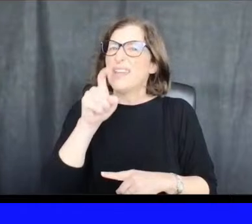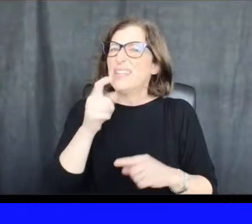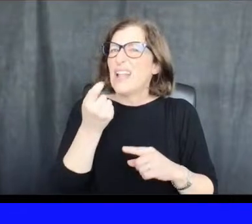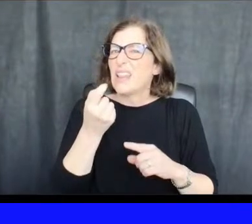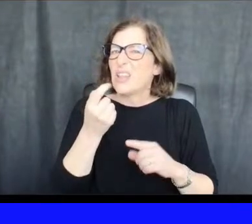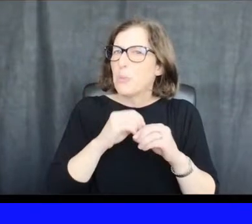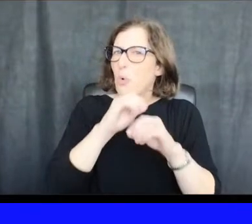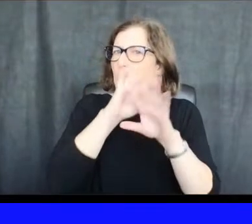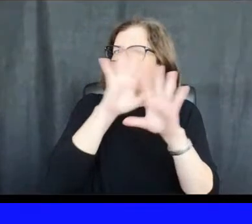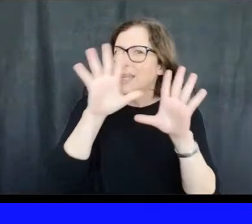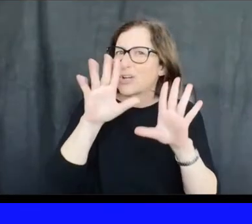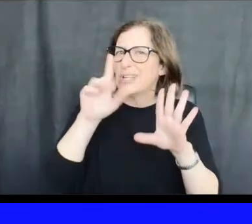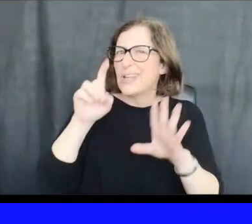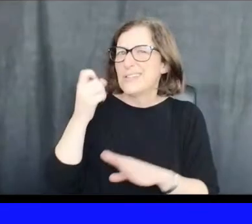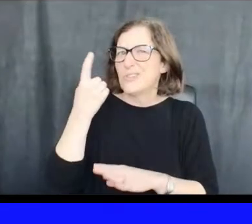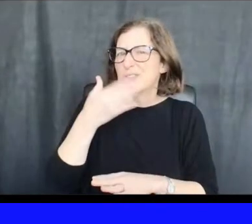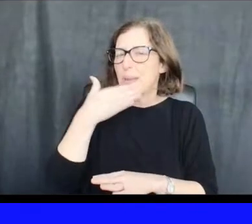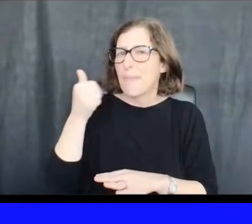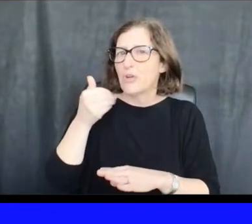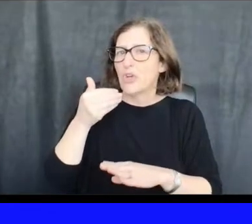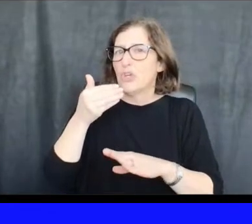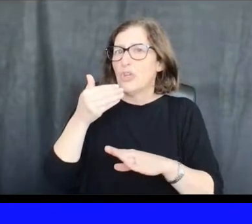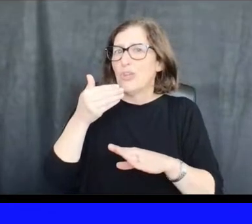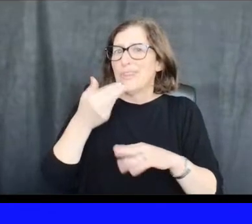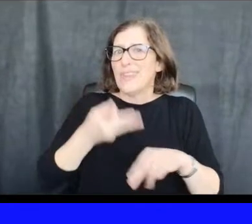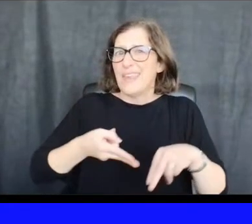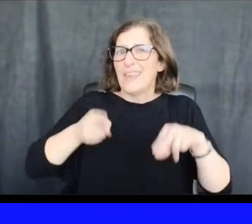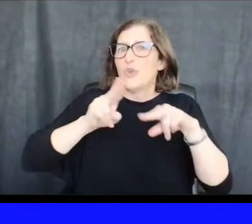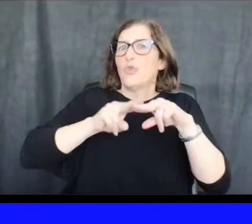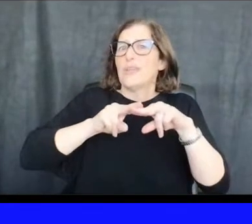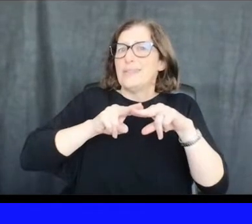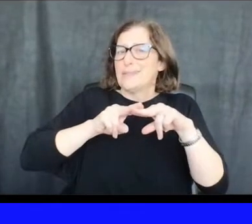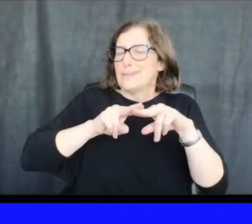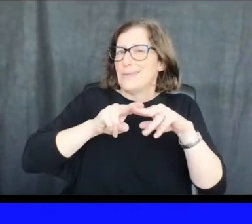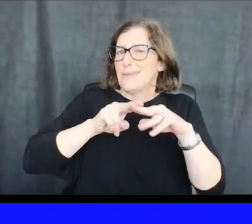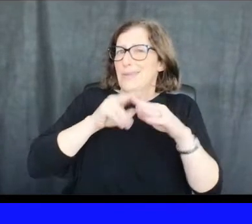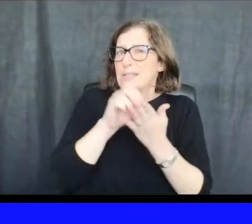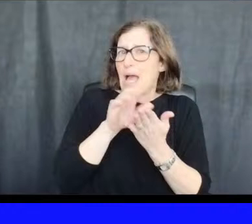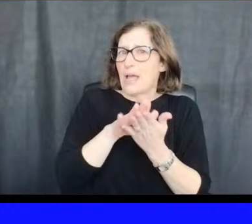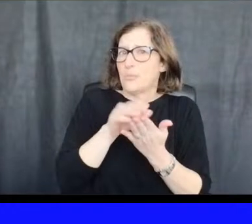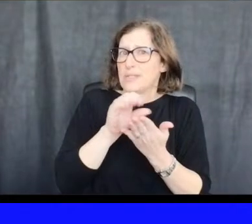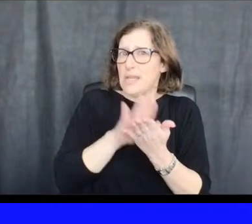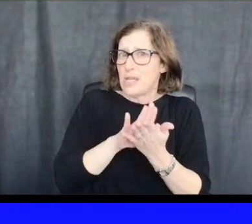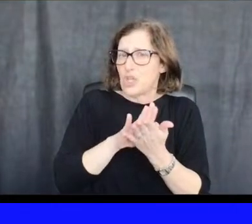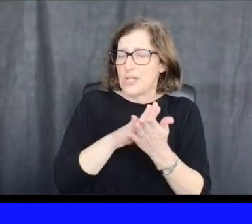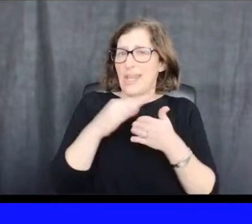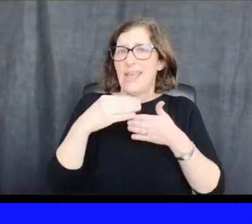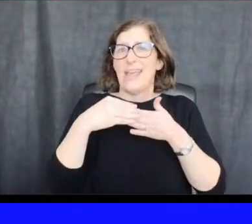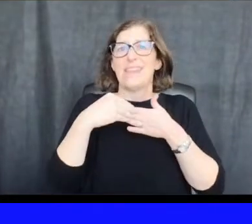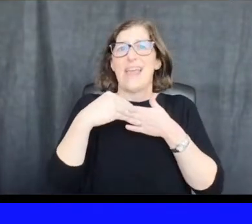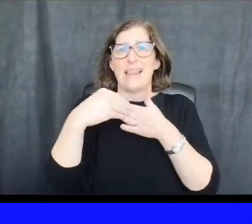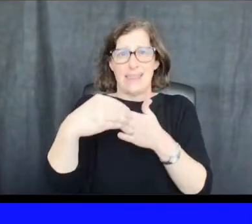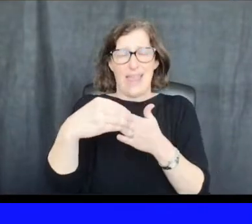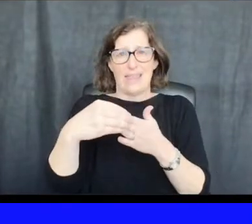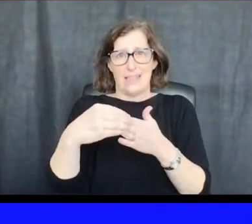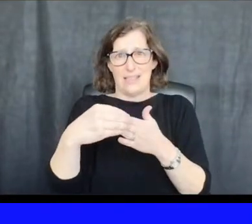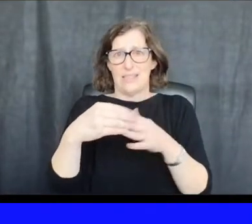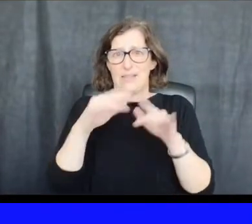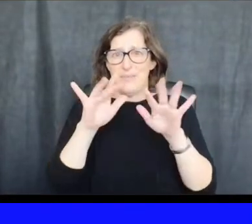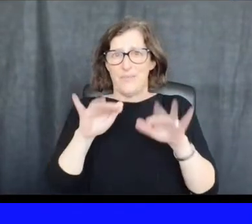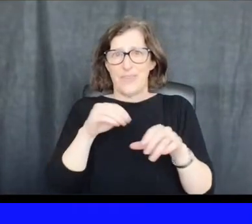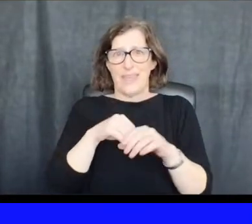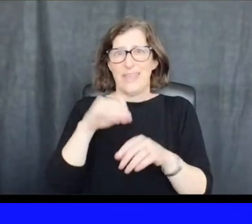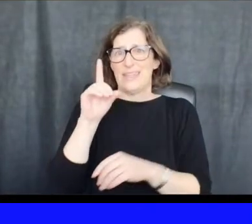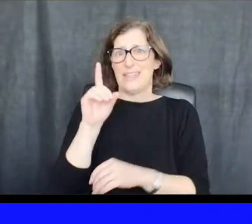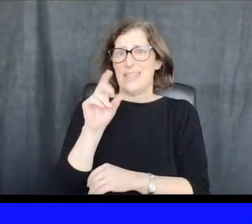have seen, and we have seen patients be sicker and patients with high utilization. And we, regardless